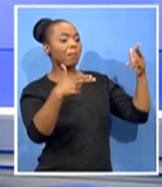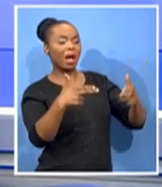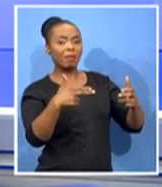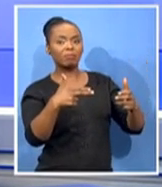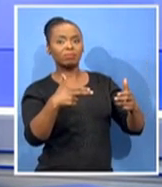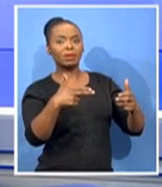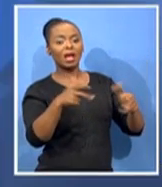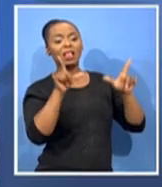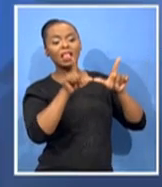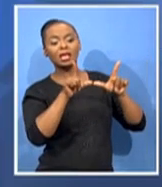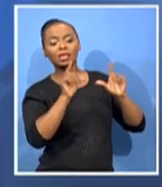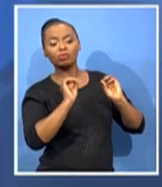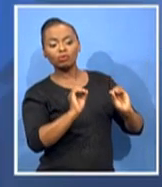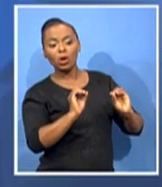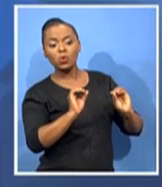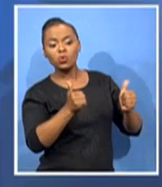No.